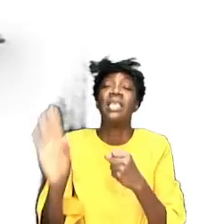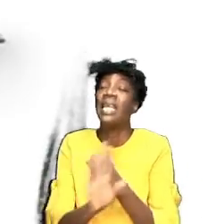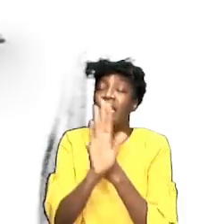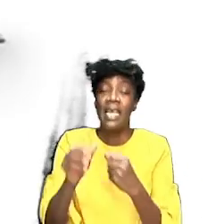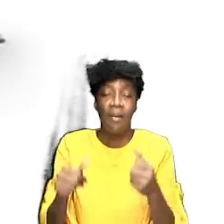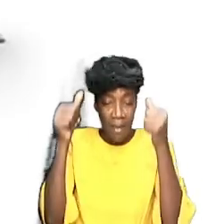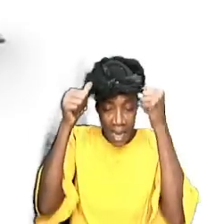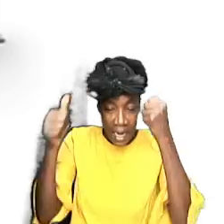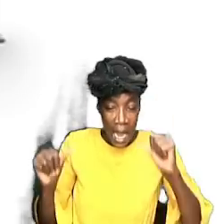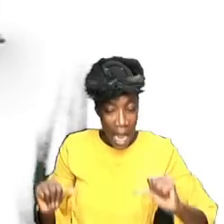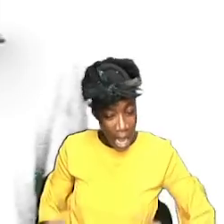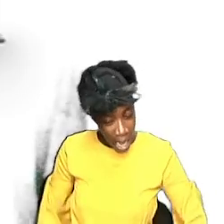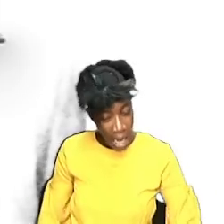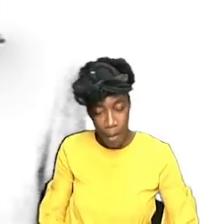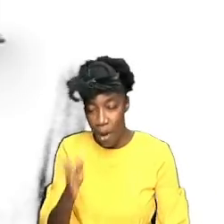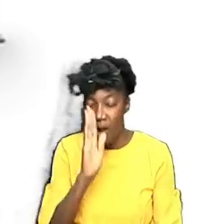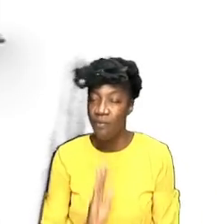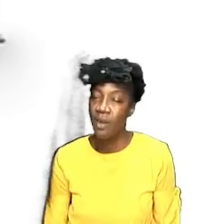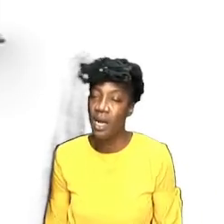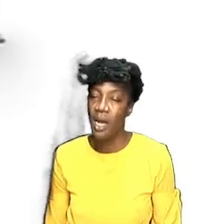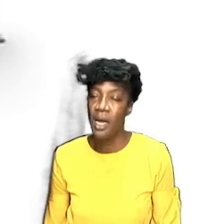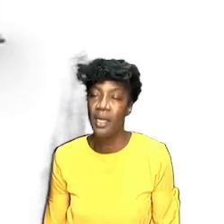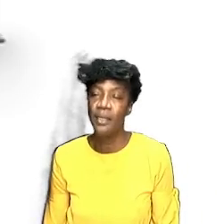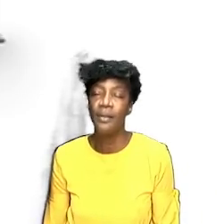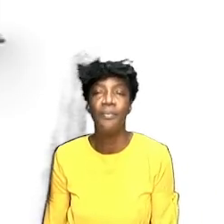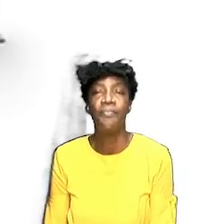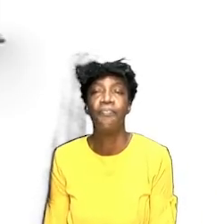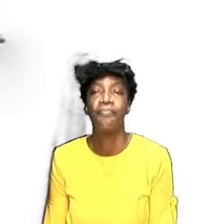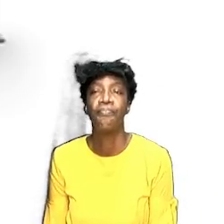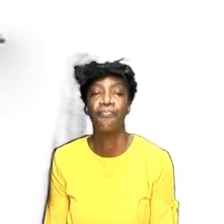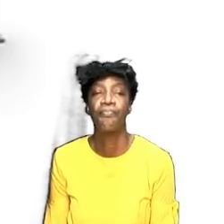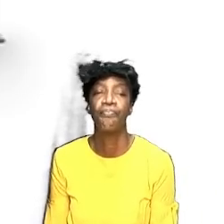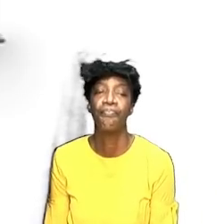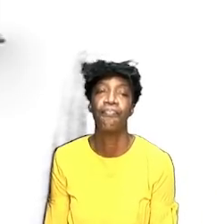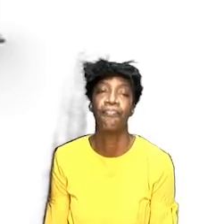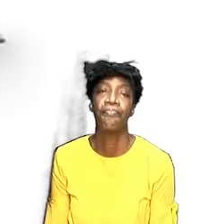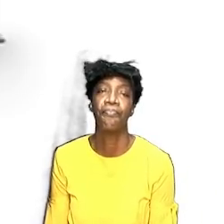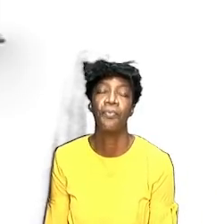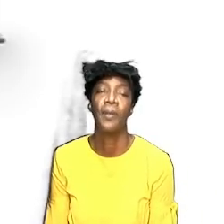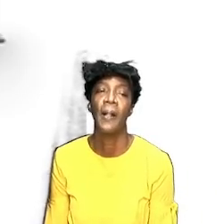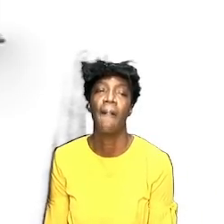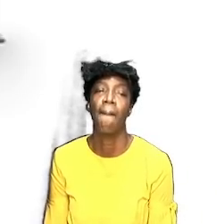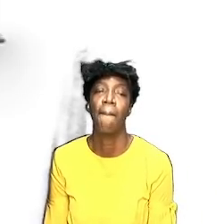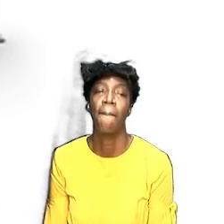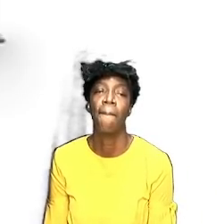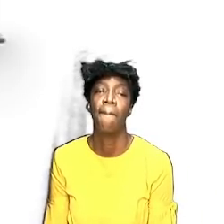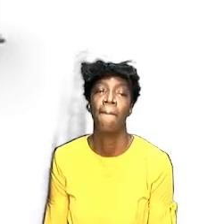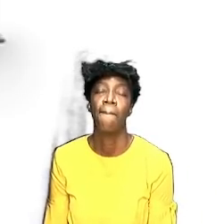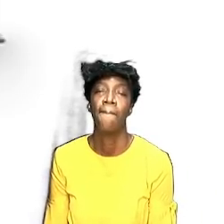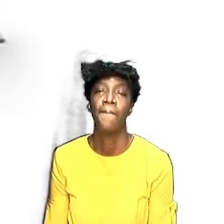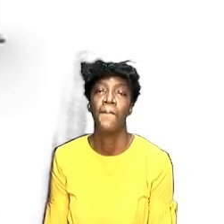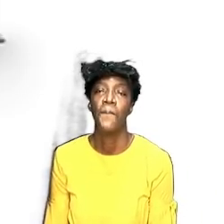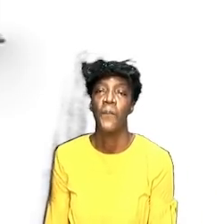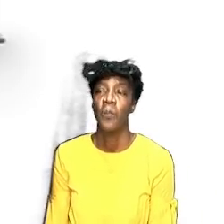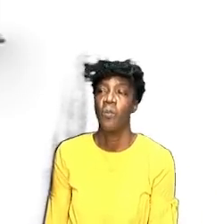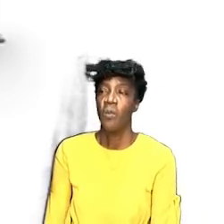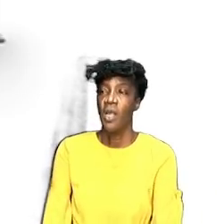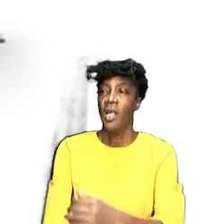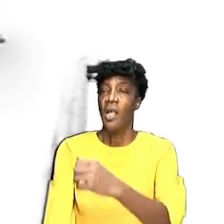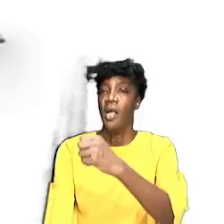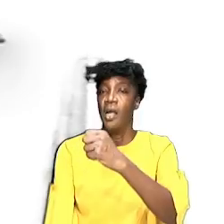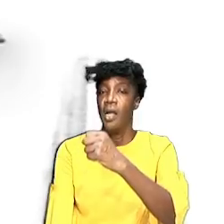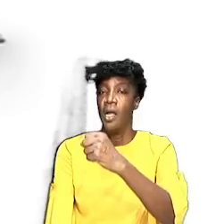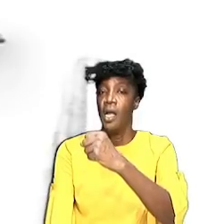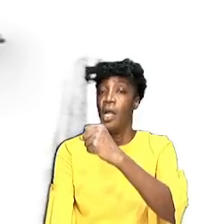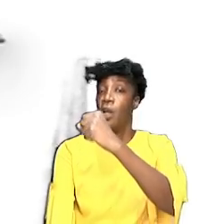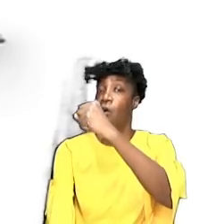God. Now, there is something I did not mention in this downward progression, and this is the offensive weapon. Now,